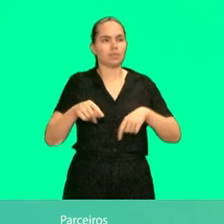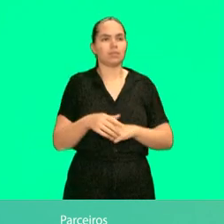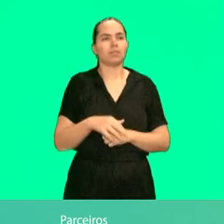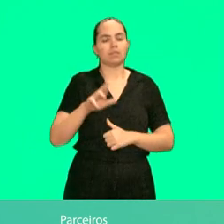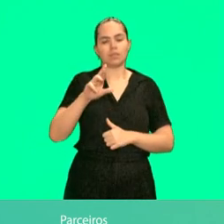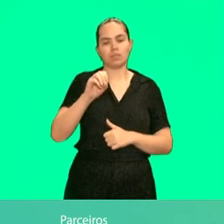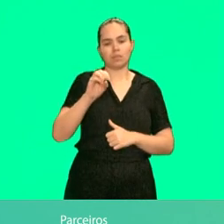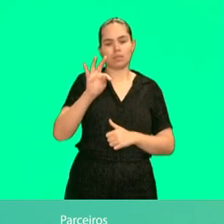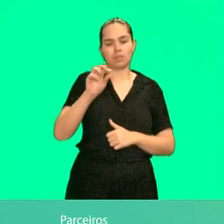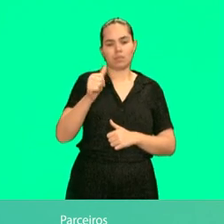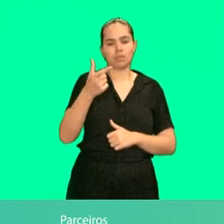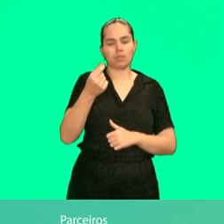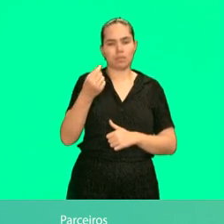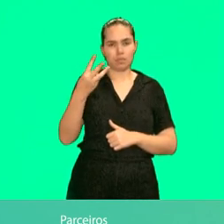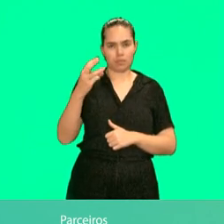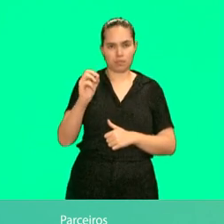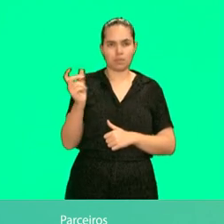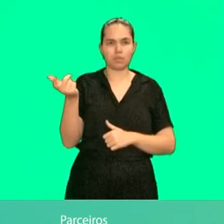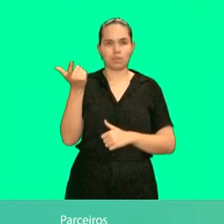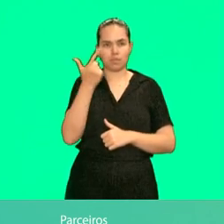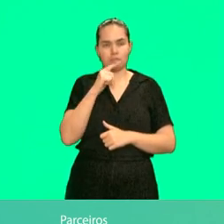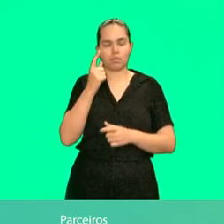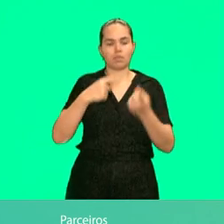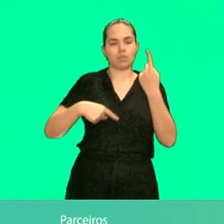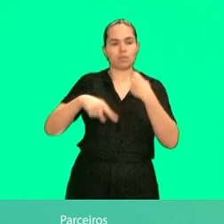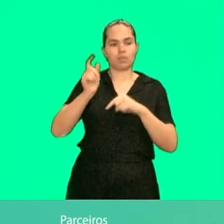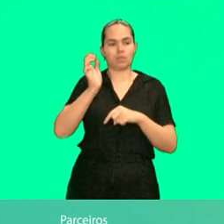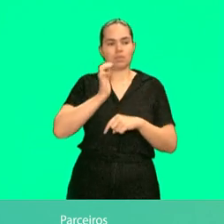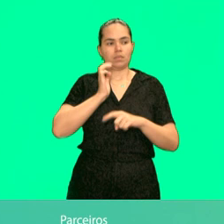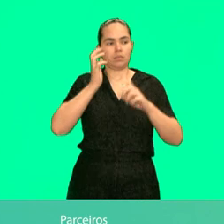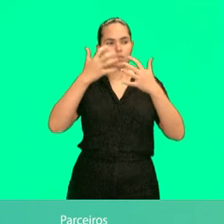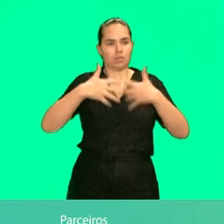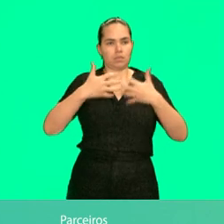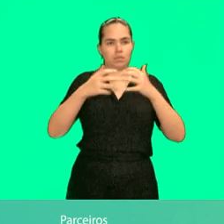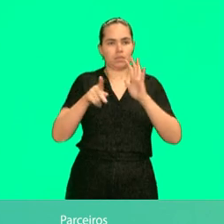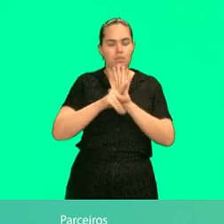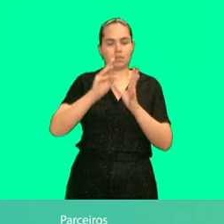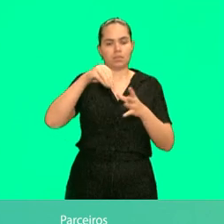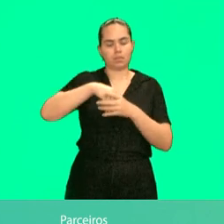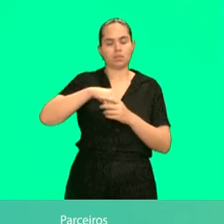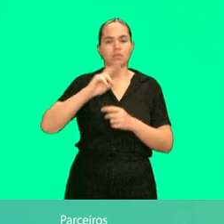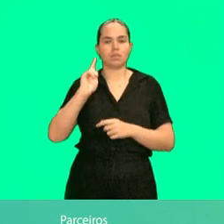our university, has been done. We have these Route